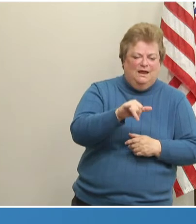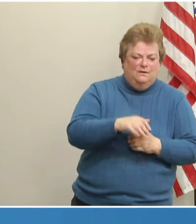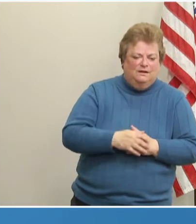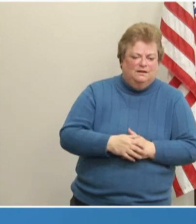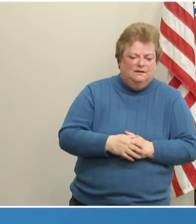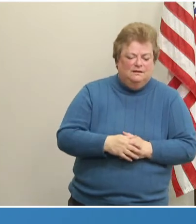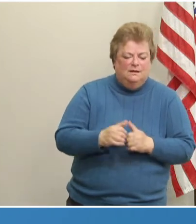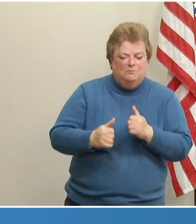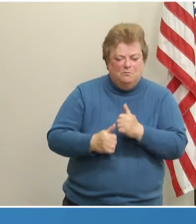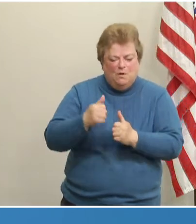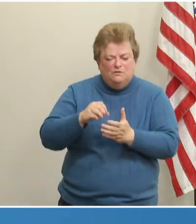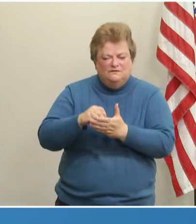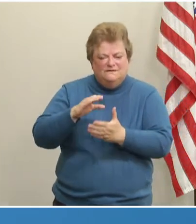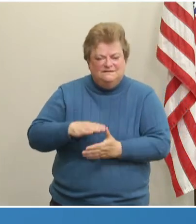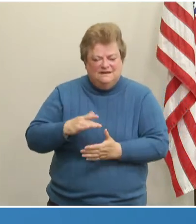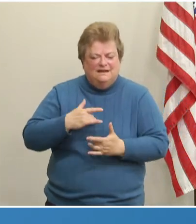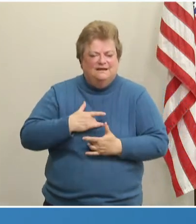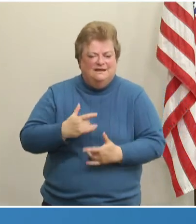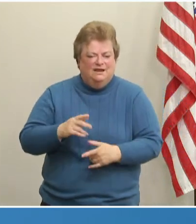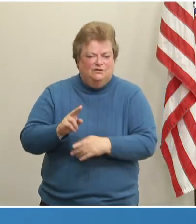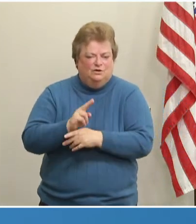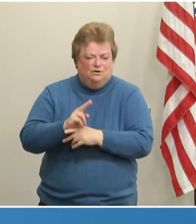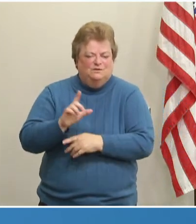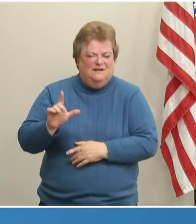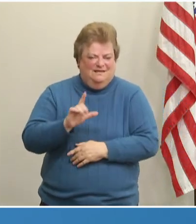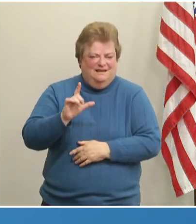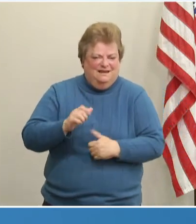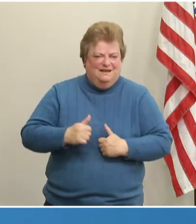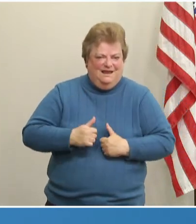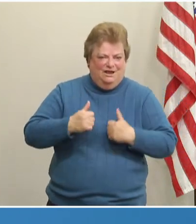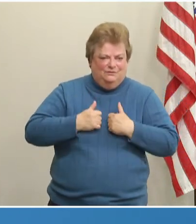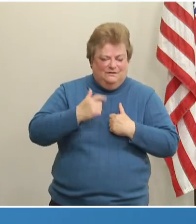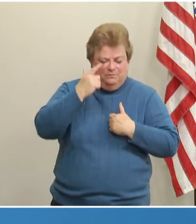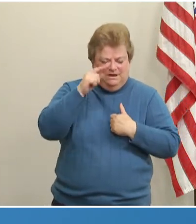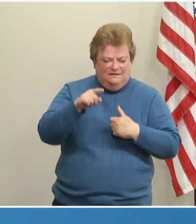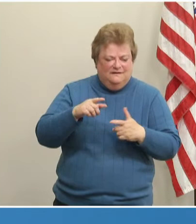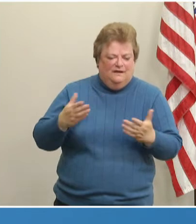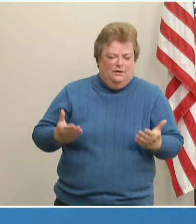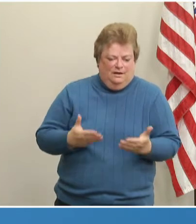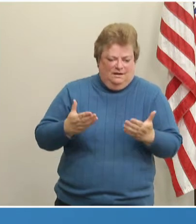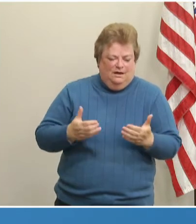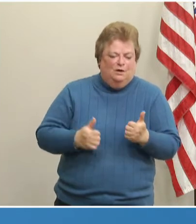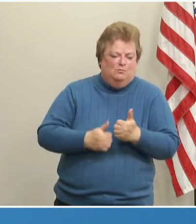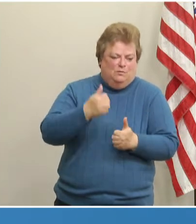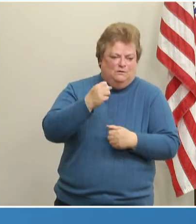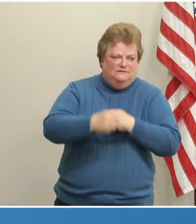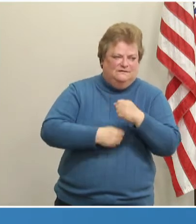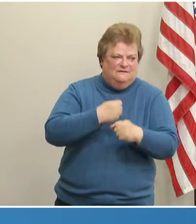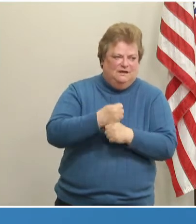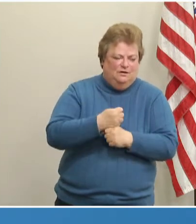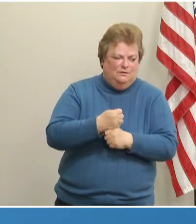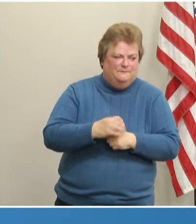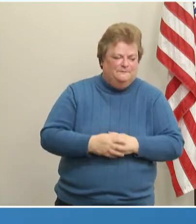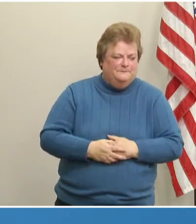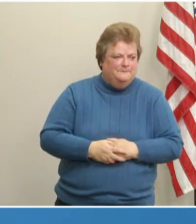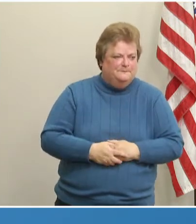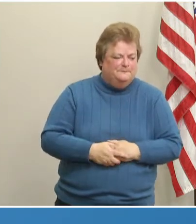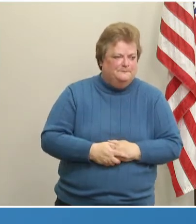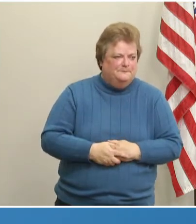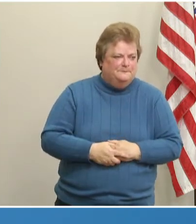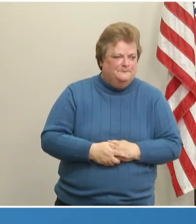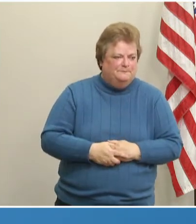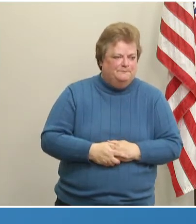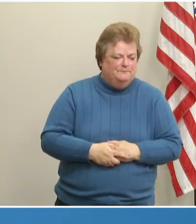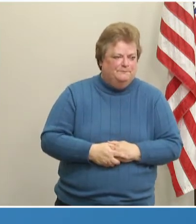of the students tend to use a Lincoln address because they're here the majority of the year when they're on campus